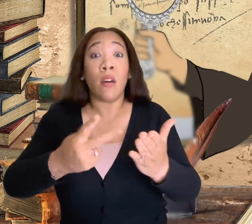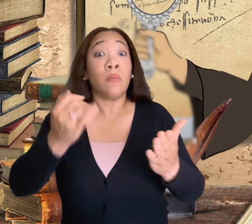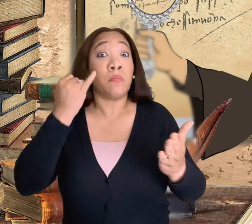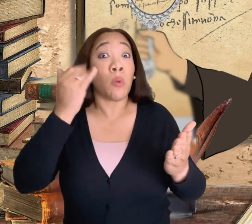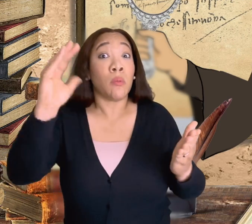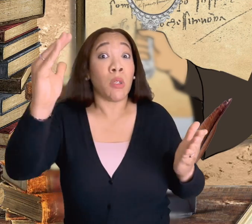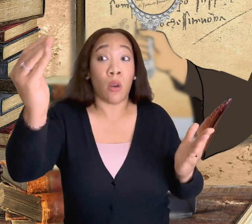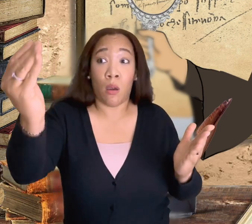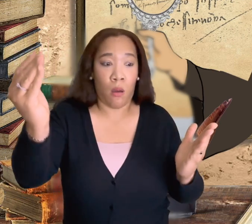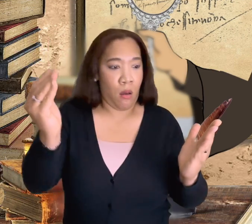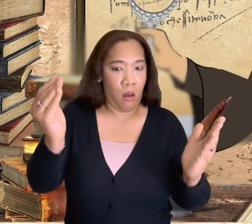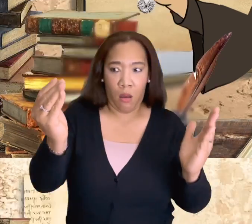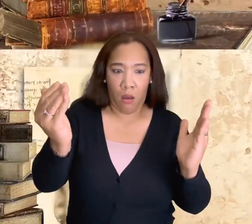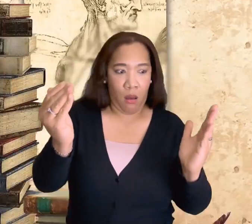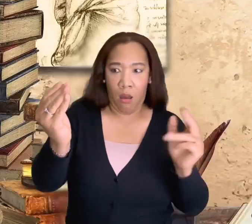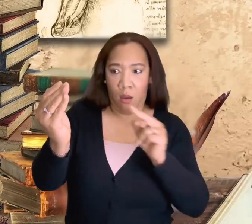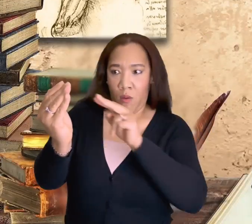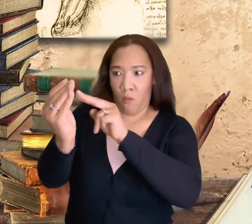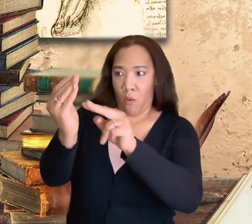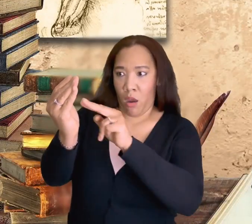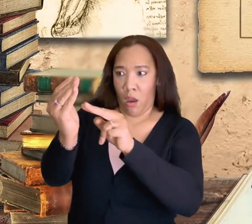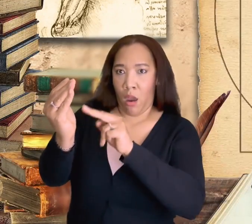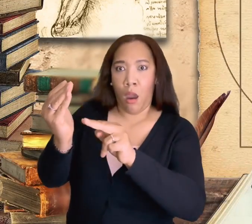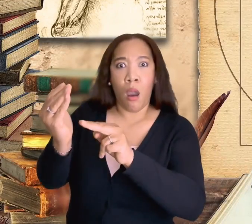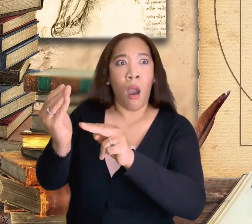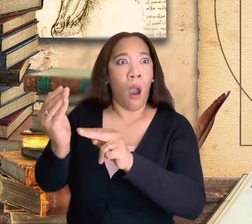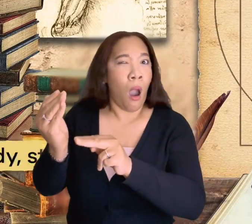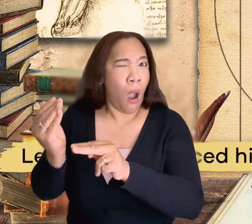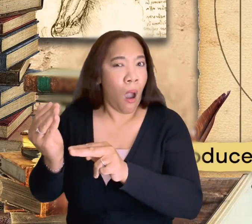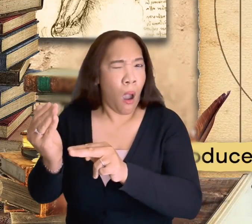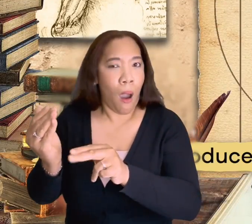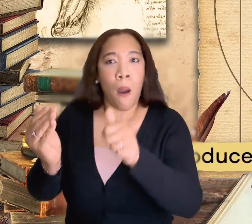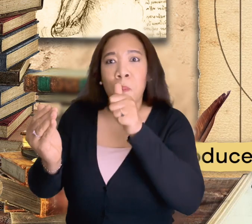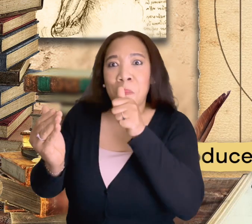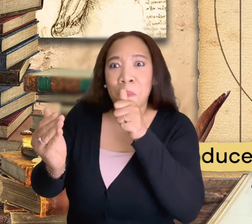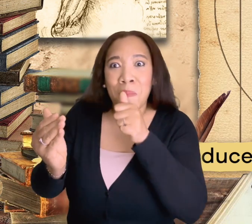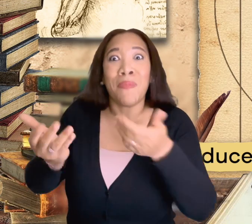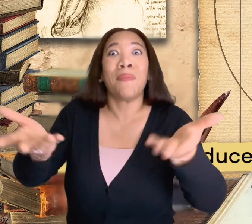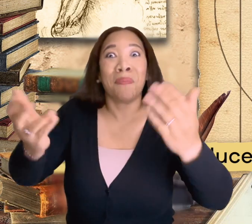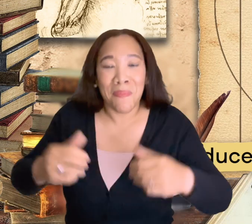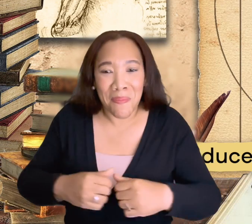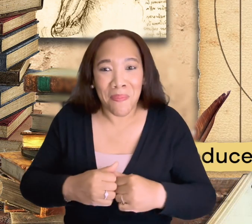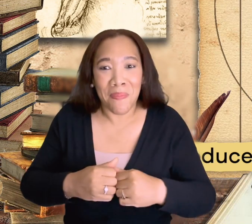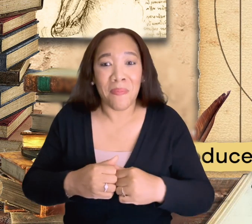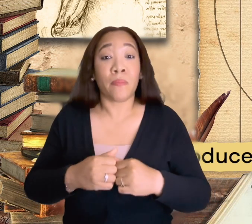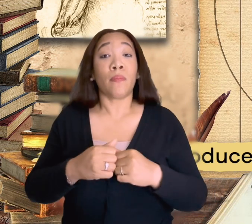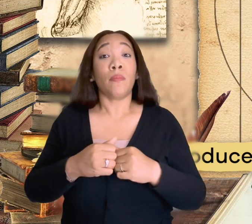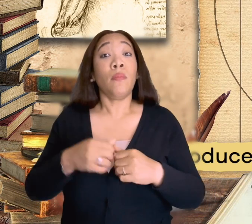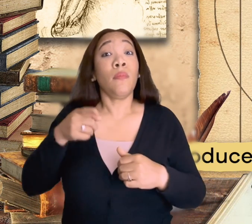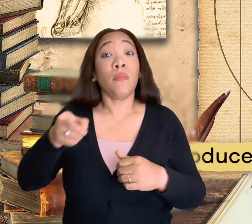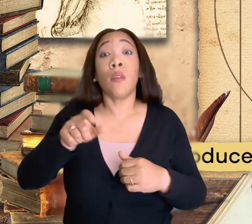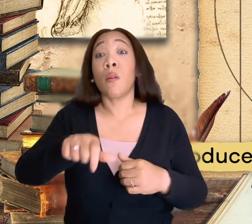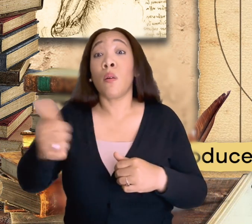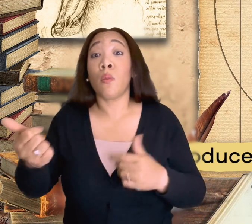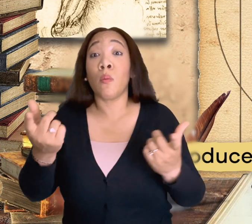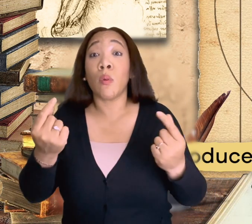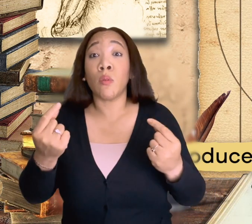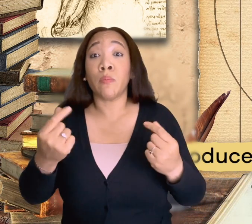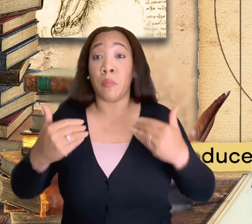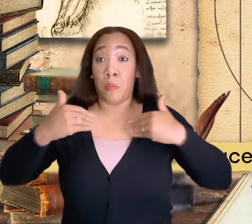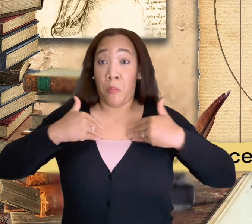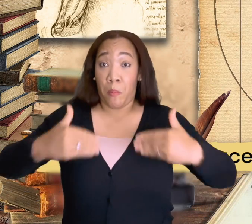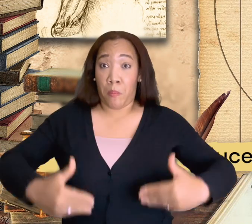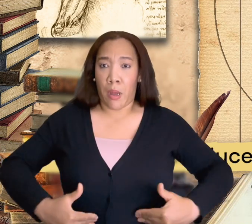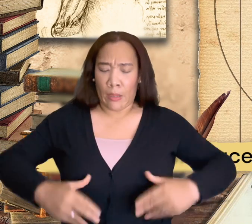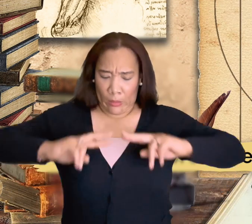Talk about a secret code! Also during this time, Leonardo produced his first anatomical or